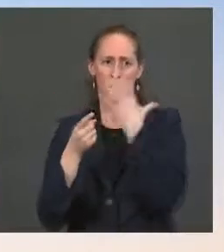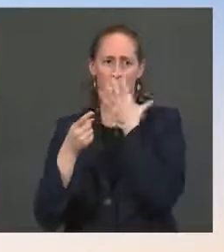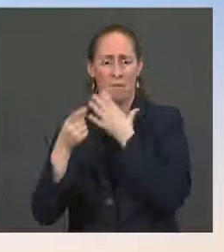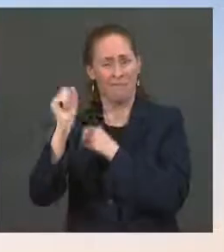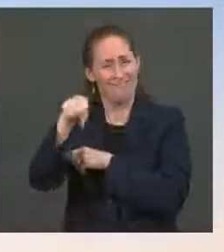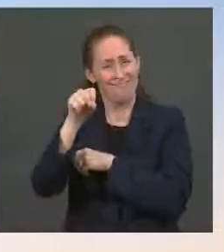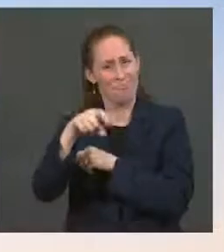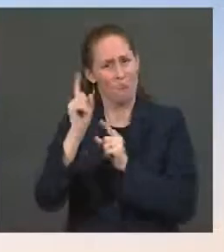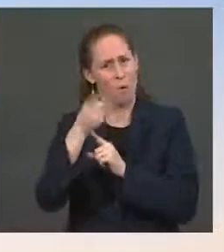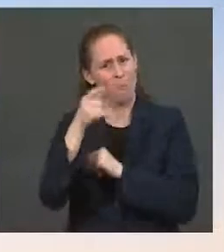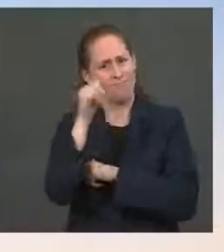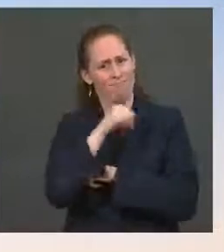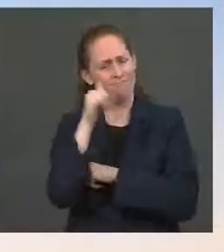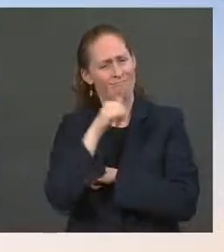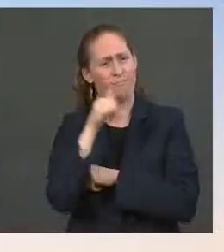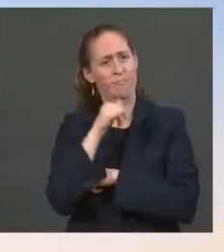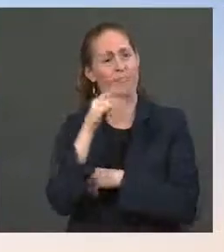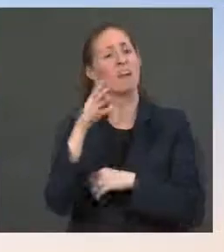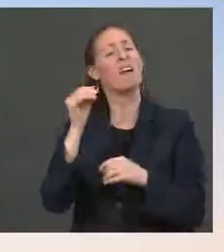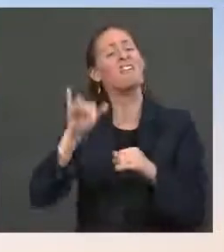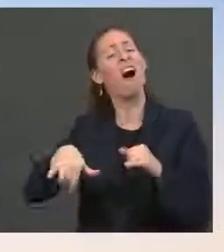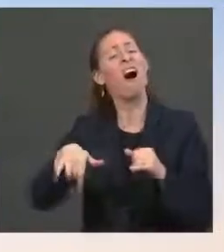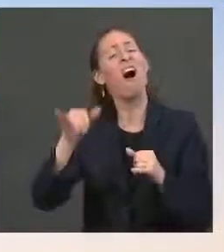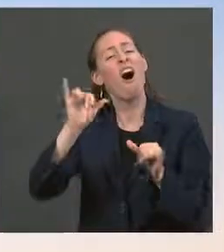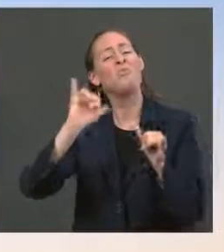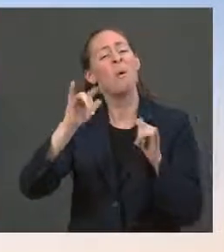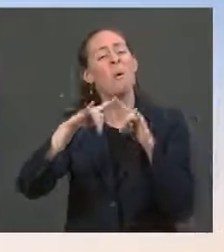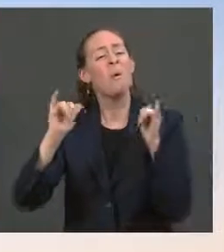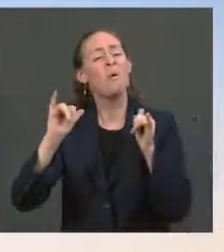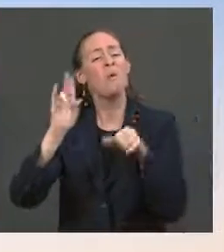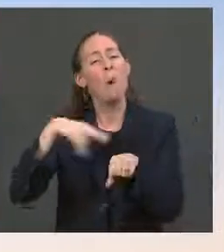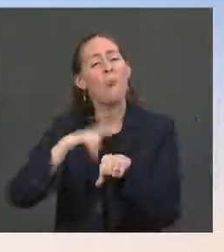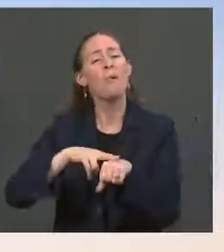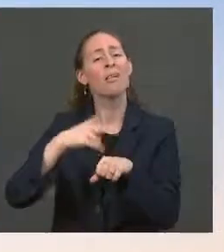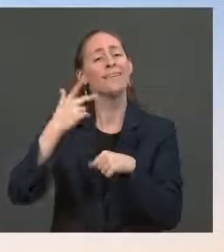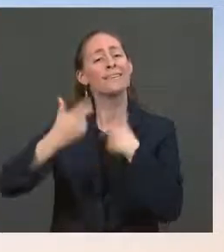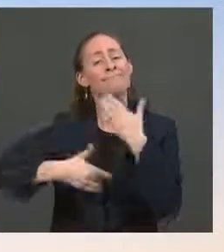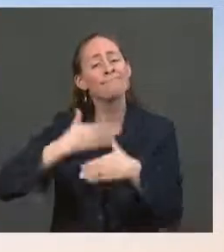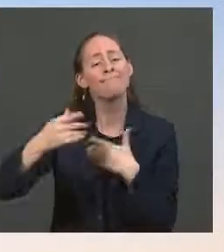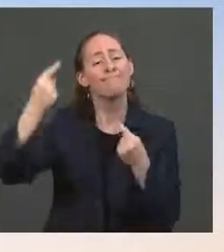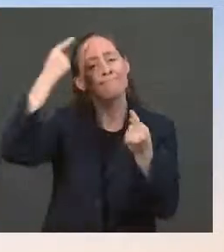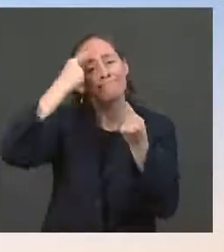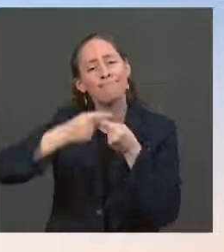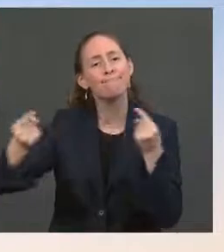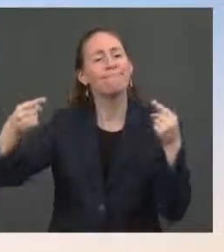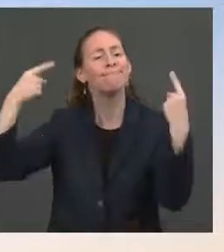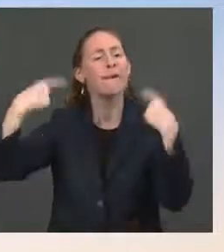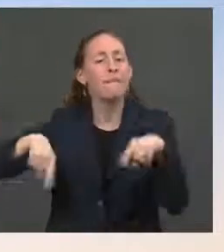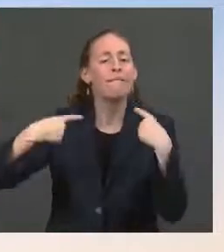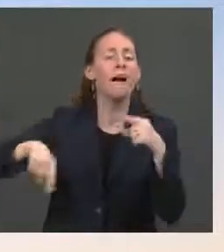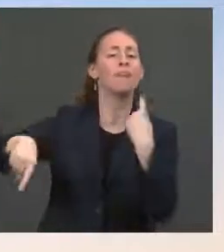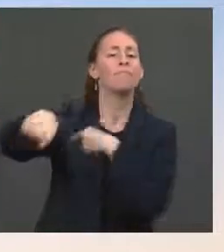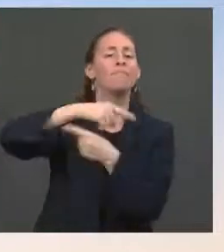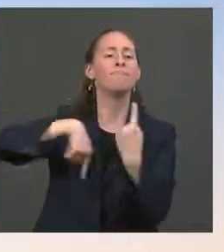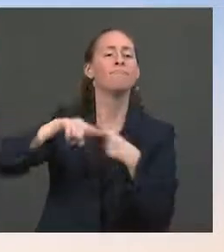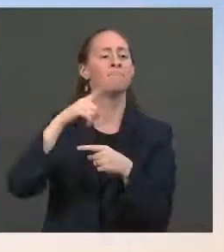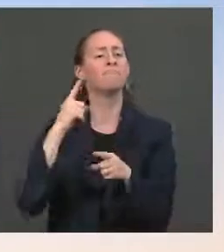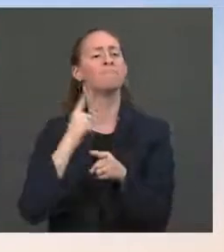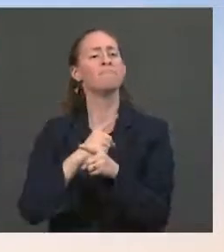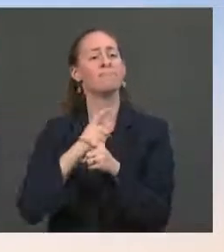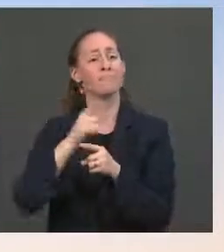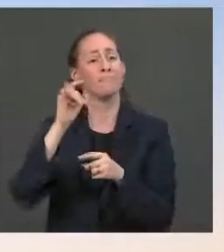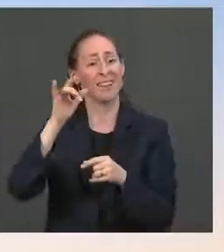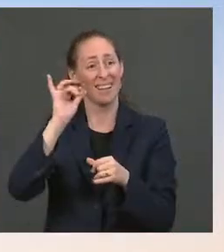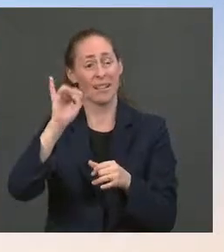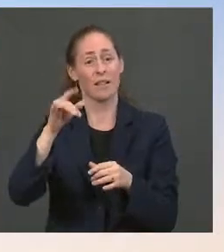is how the process plays out. There's going to be there's going to be arguments, there's going to be disagreements. That's not dysfunction, that's democracy. And